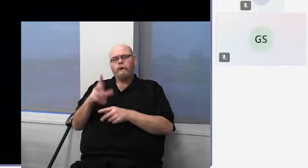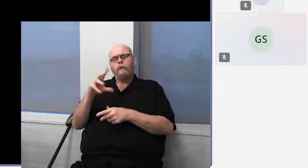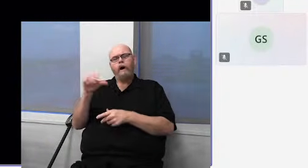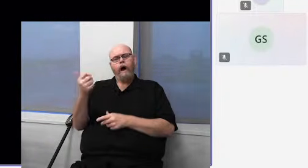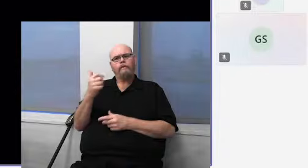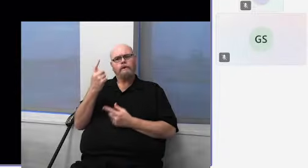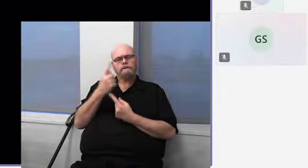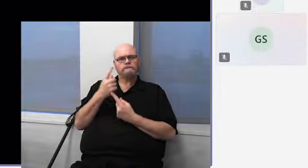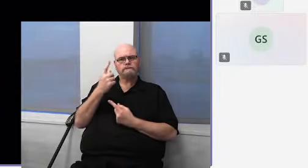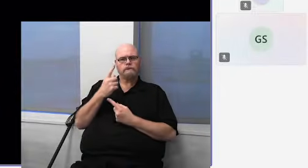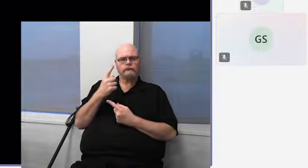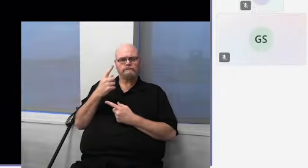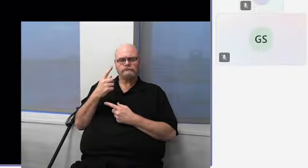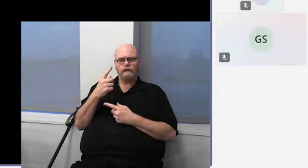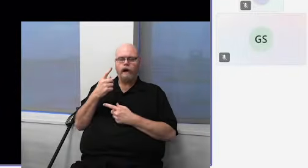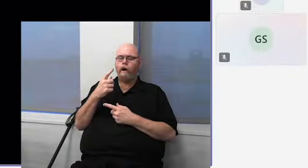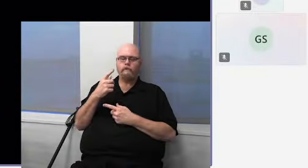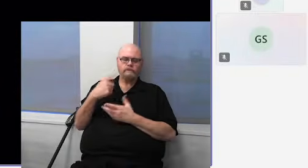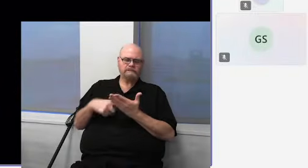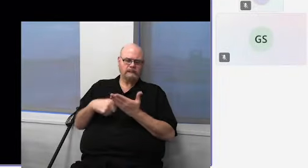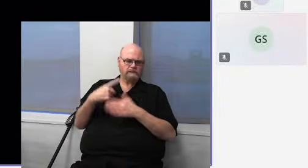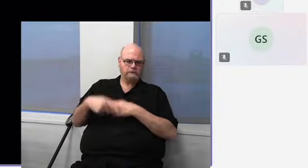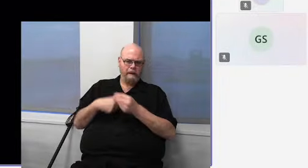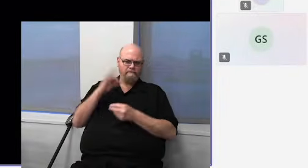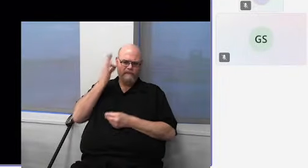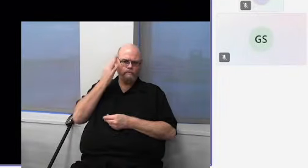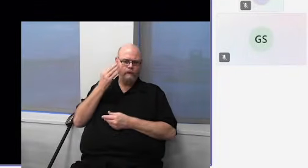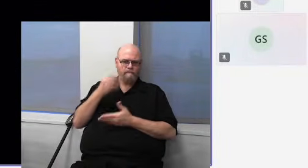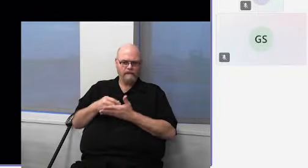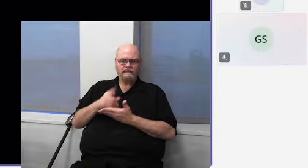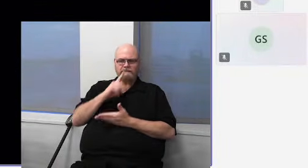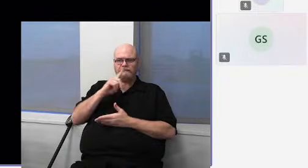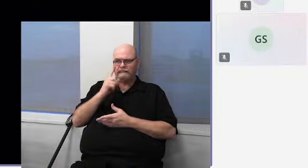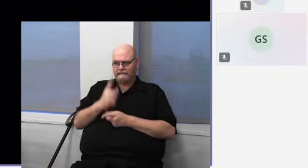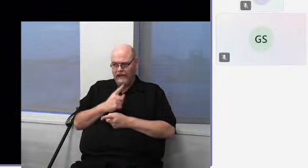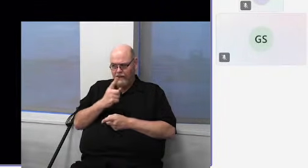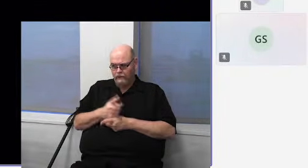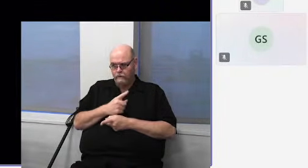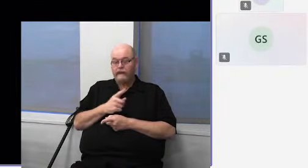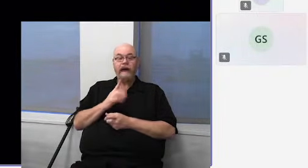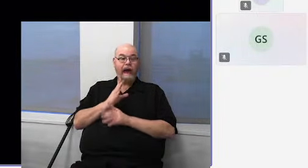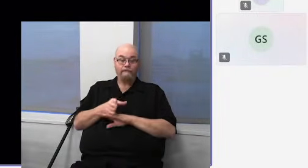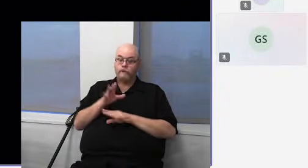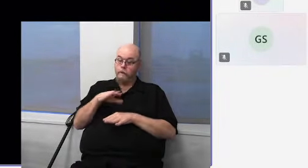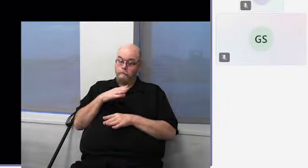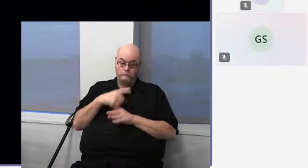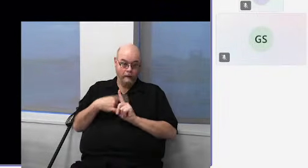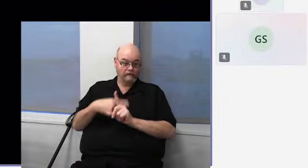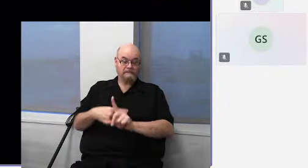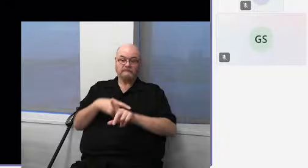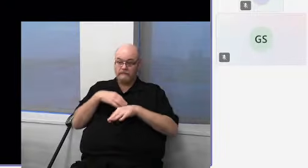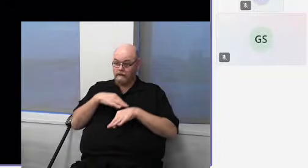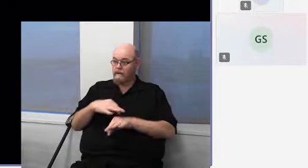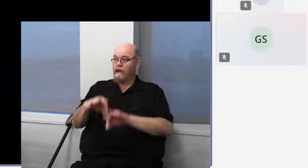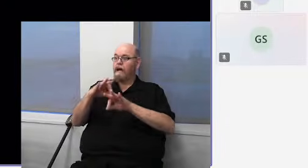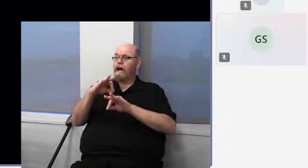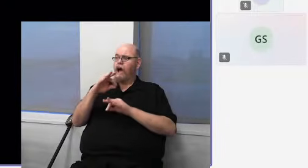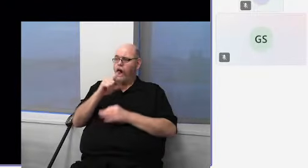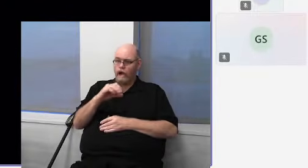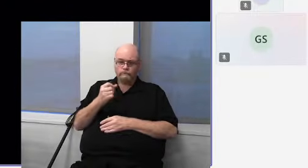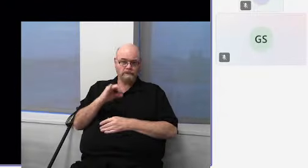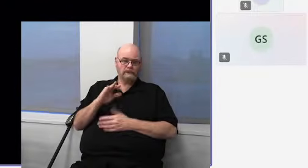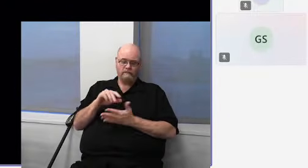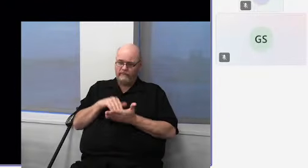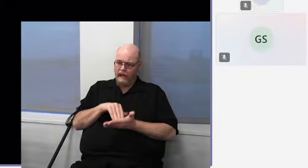all discussions regarding federal funds is accurate. As of today, after months of discovery, hundreds